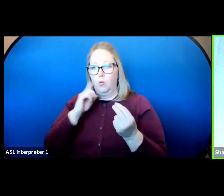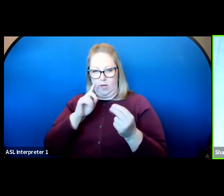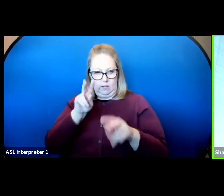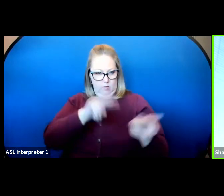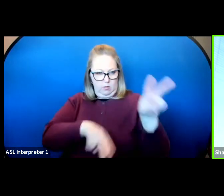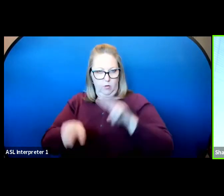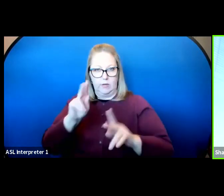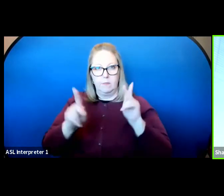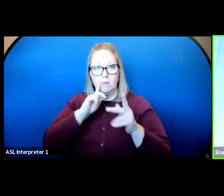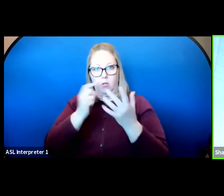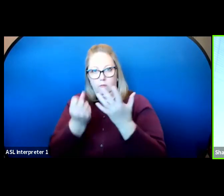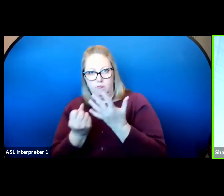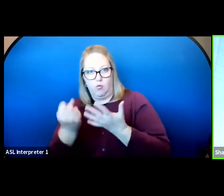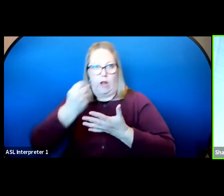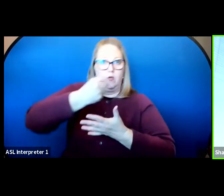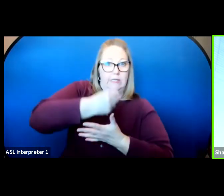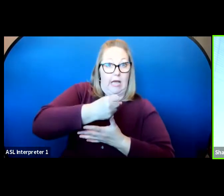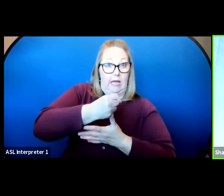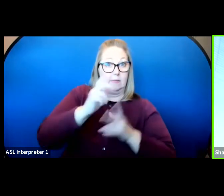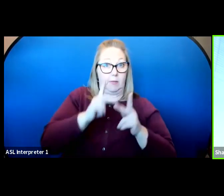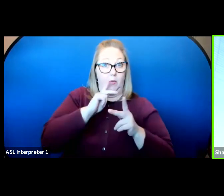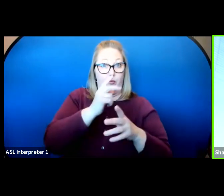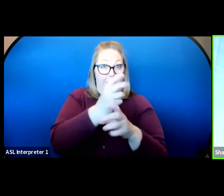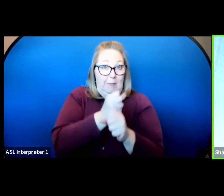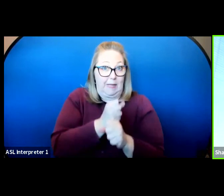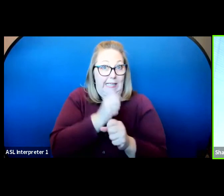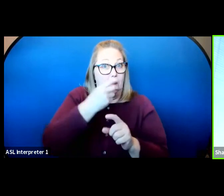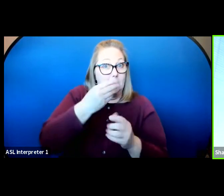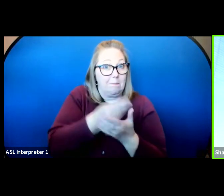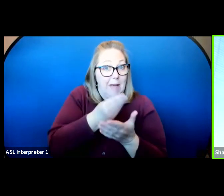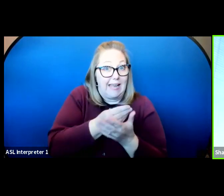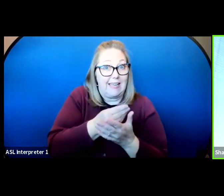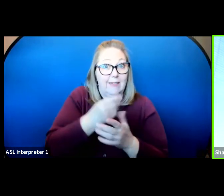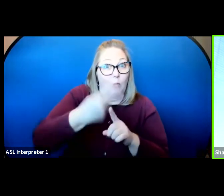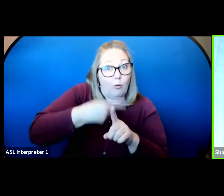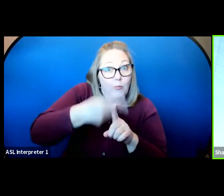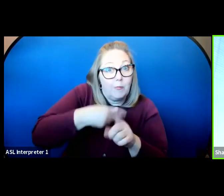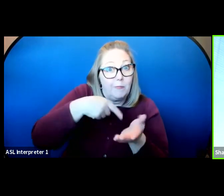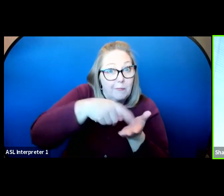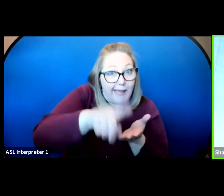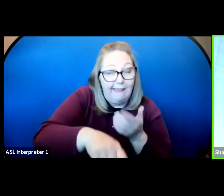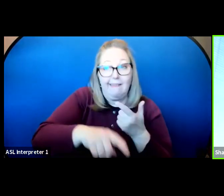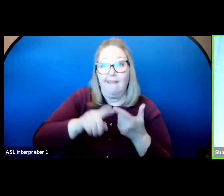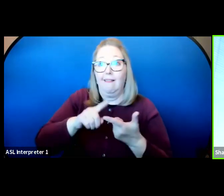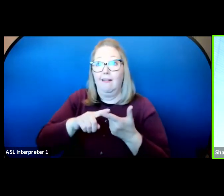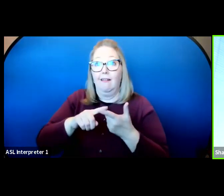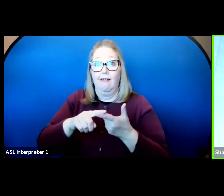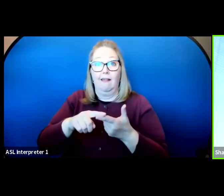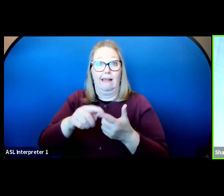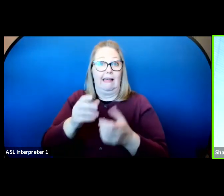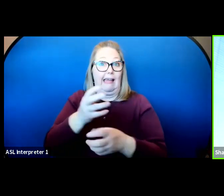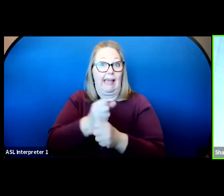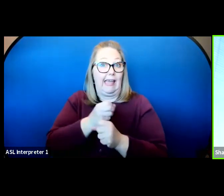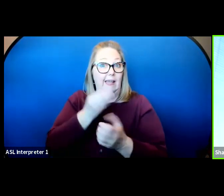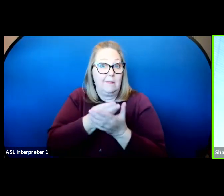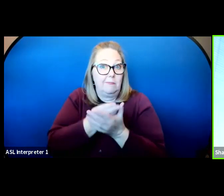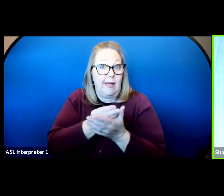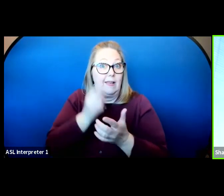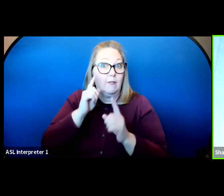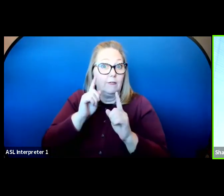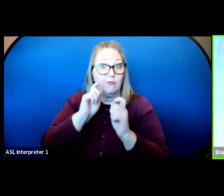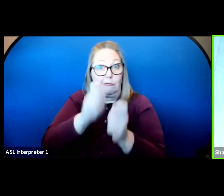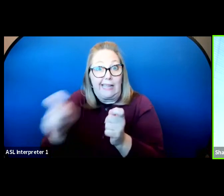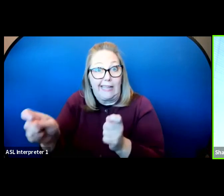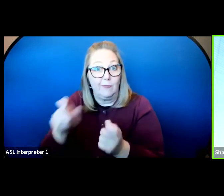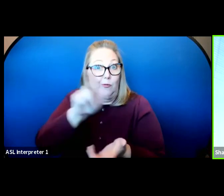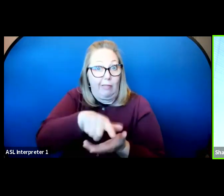for landlords to get prioritized to obtain rental assistance was a challenge. So Home Means Nevada worked